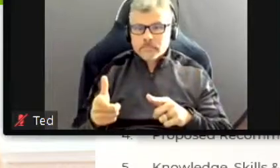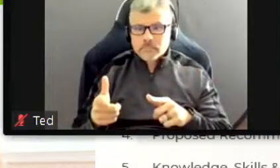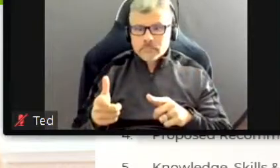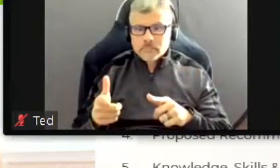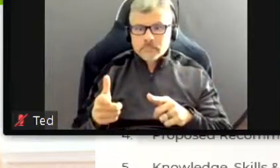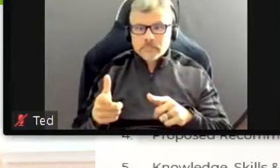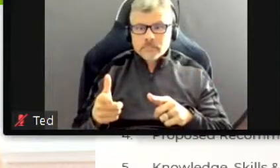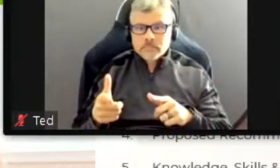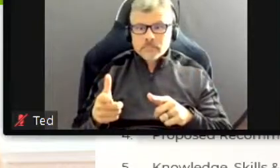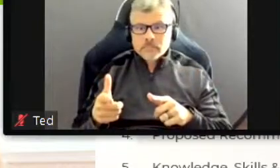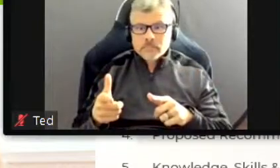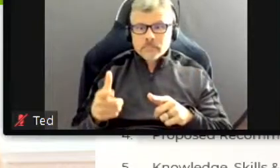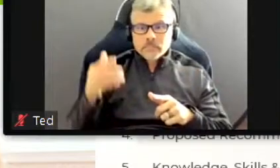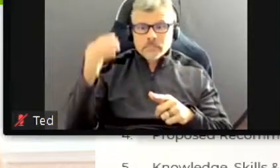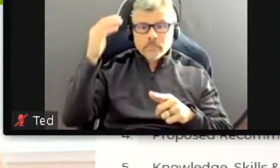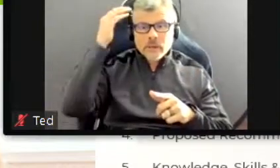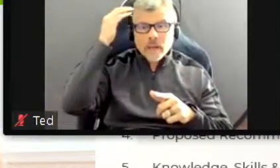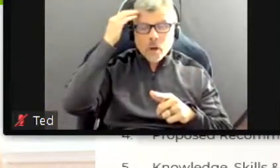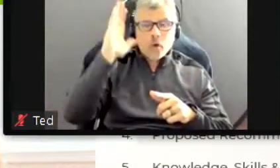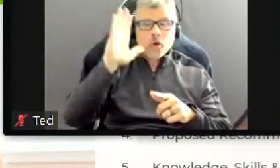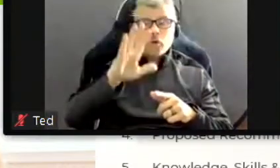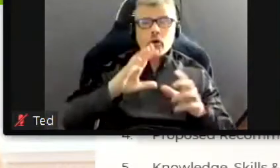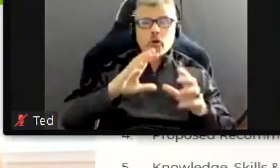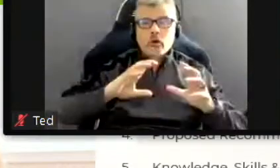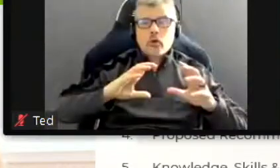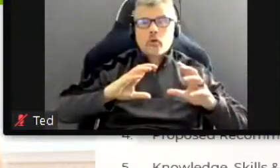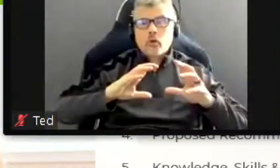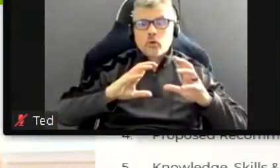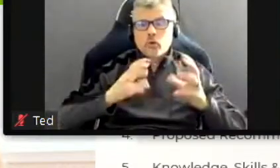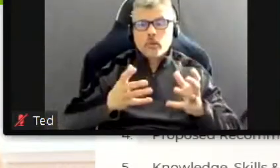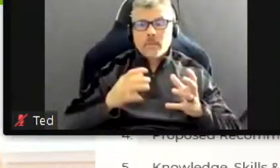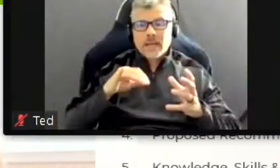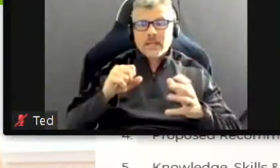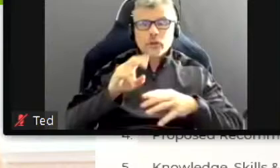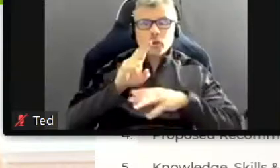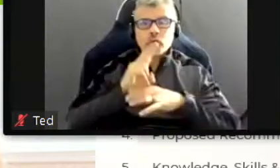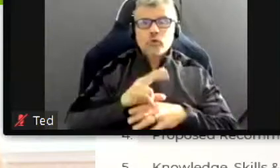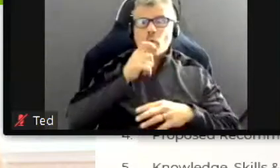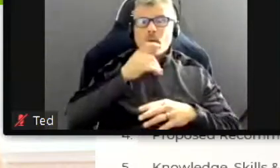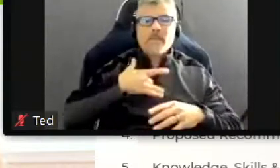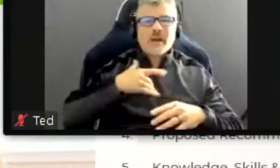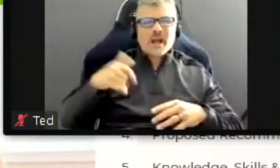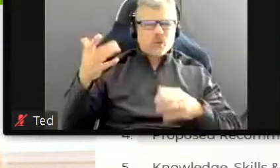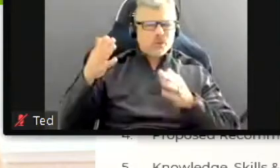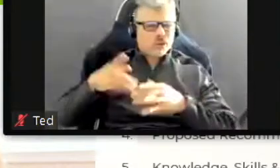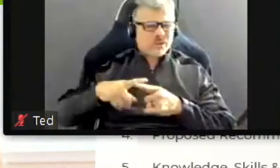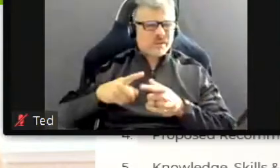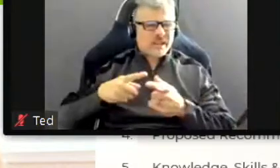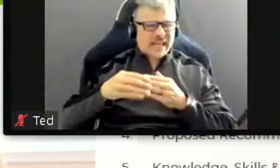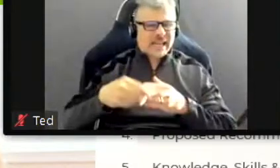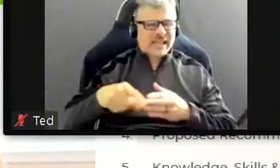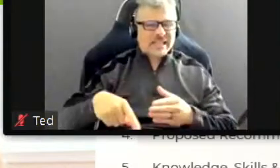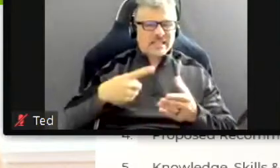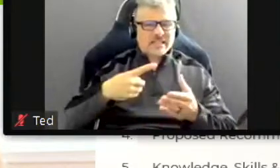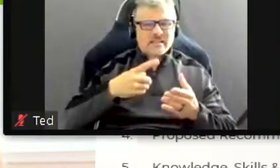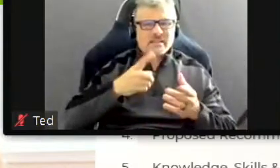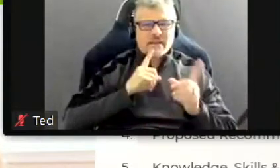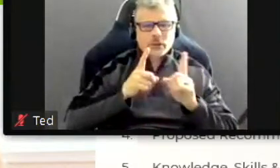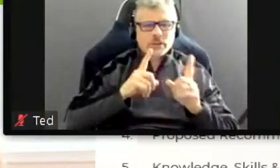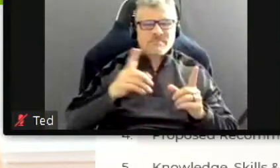I know your group is used to Carmen Brown being the person who leads this conversation. Unfortunately, she's unable to be here